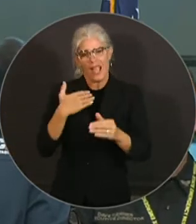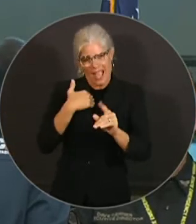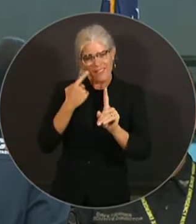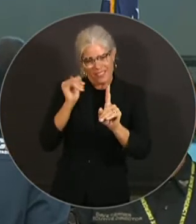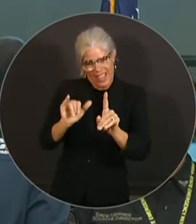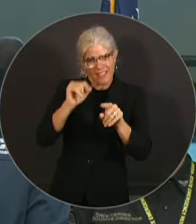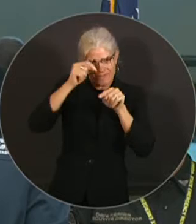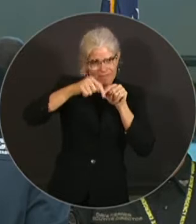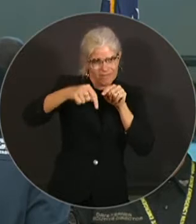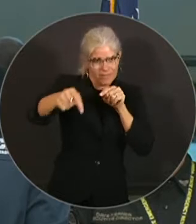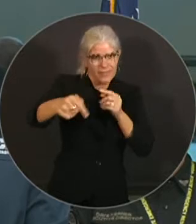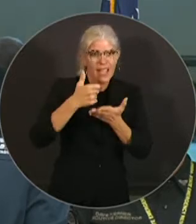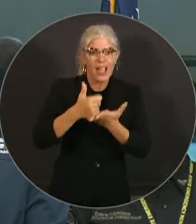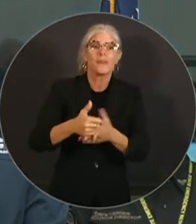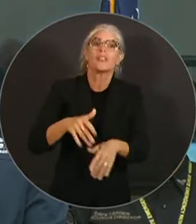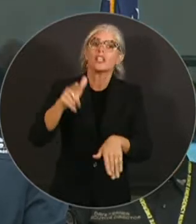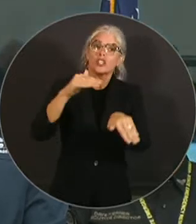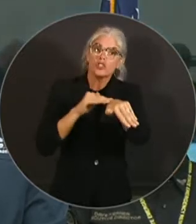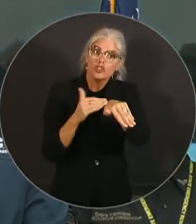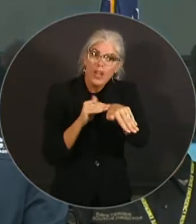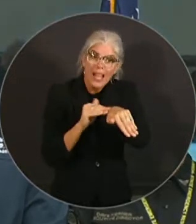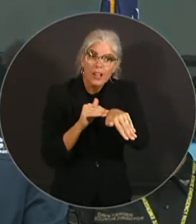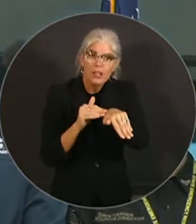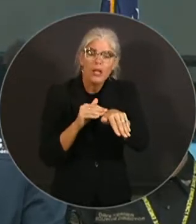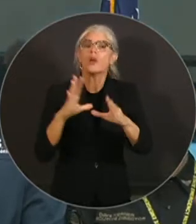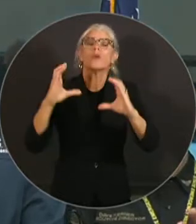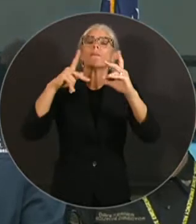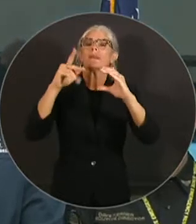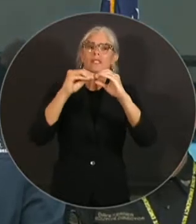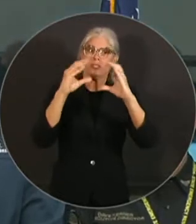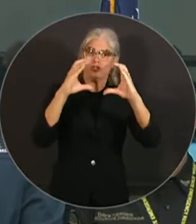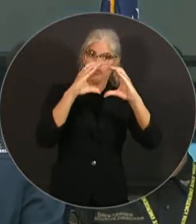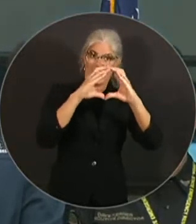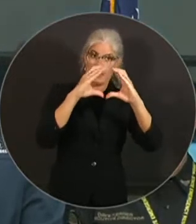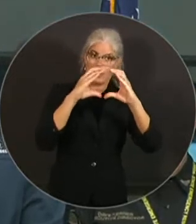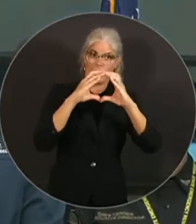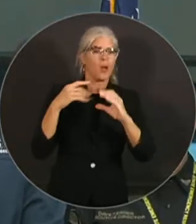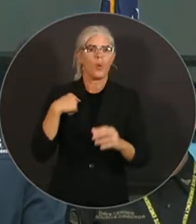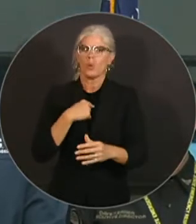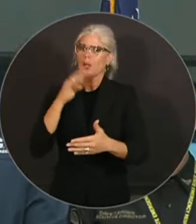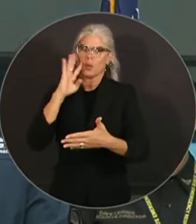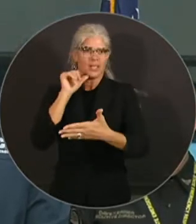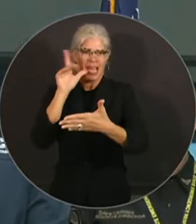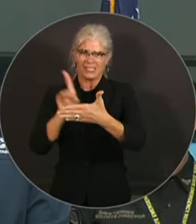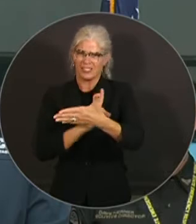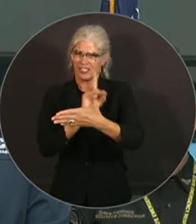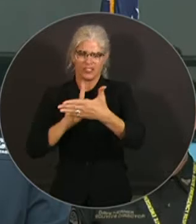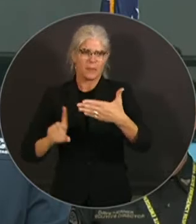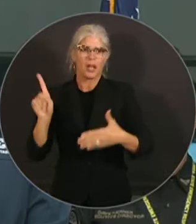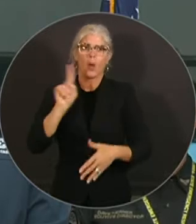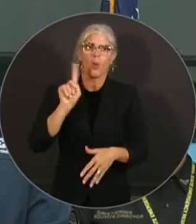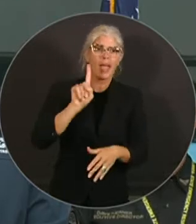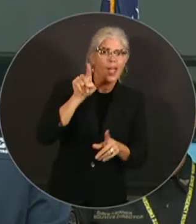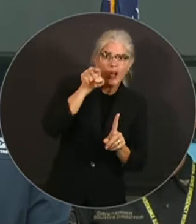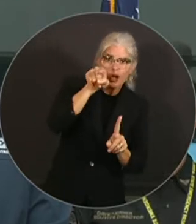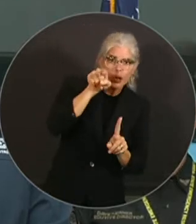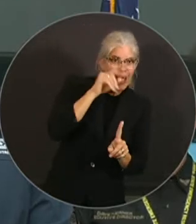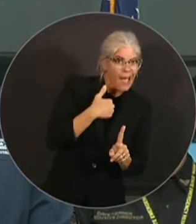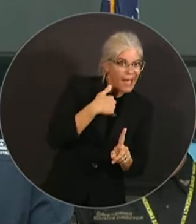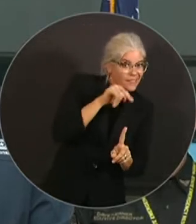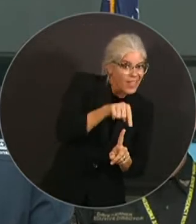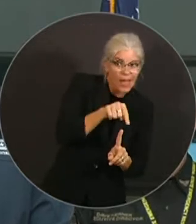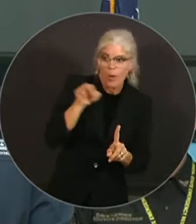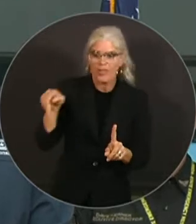trailer, we're not going to discriminate between Helene or that. I mean, wherever the needs are, we're going to go and meet it. But obviously, it's more